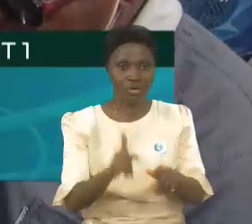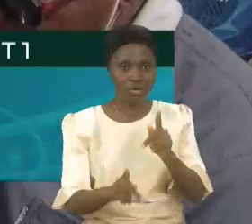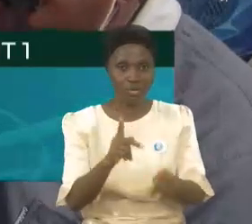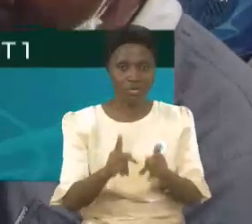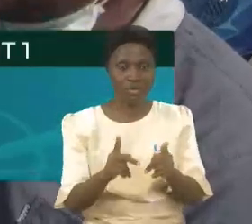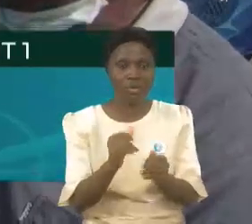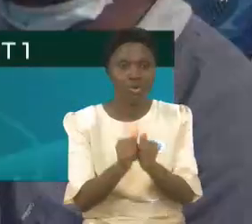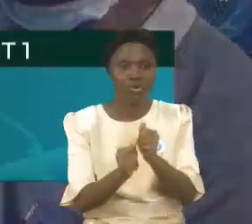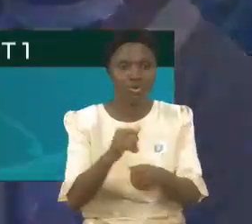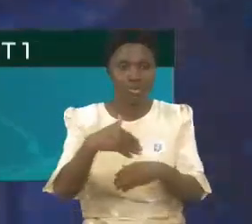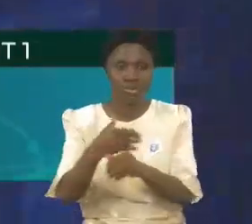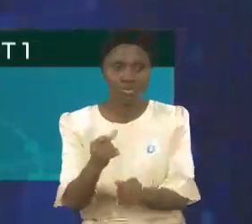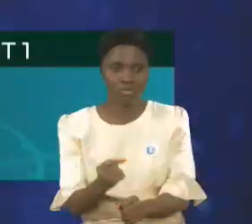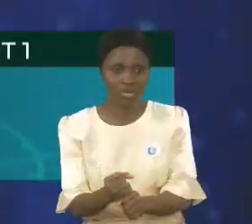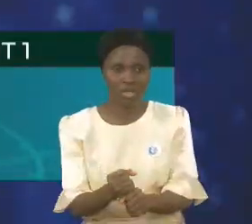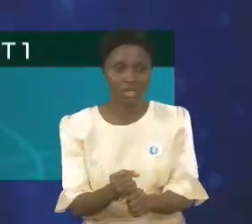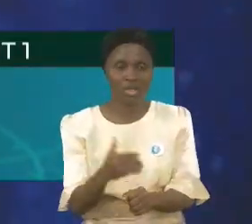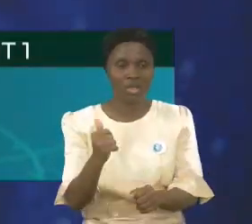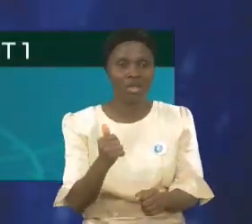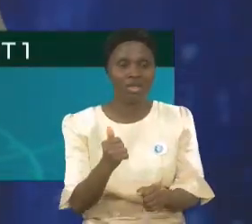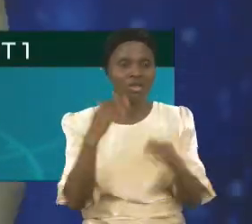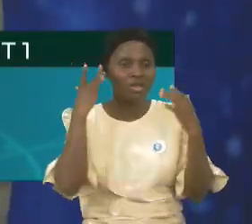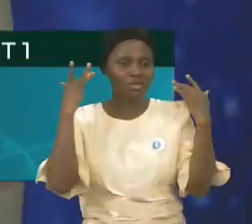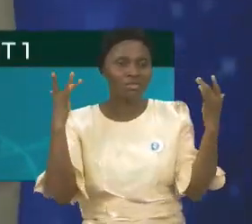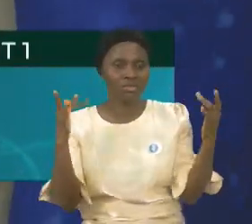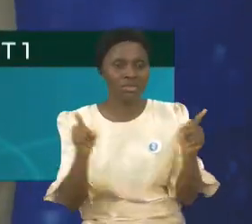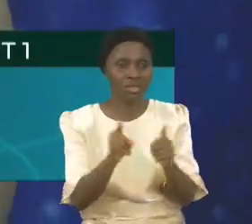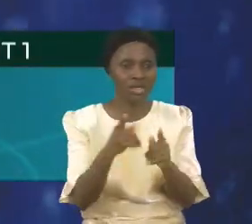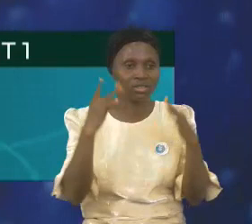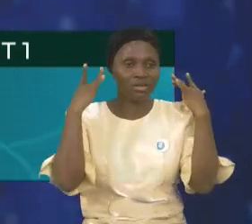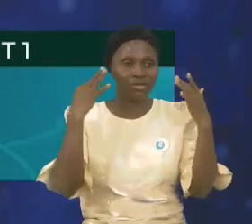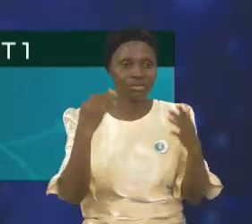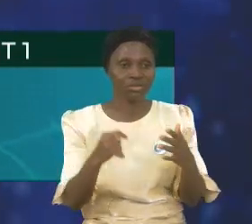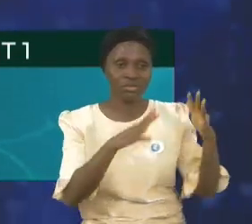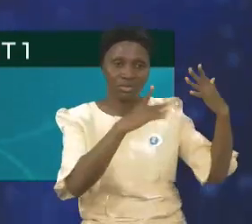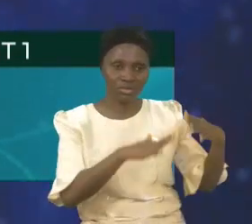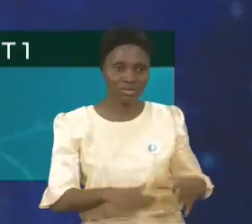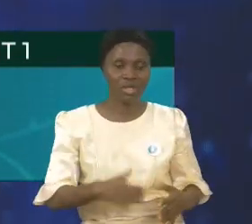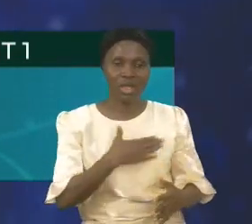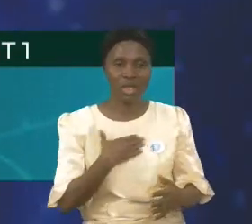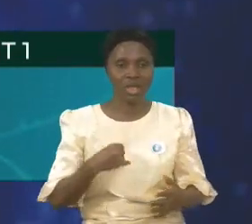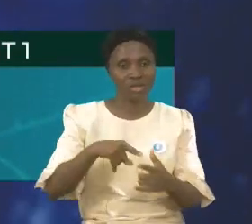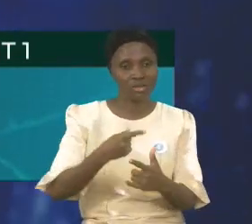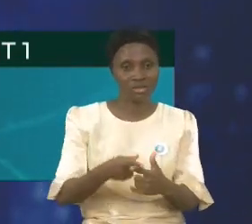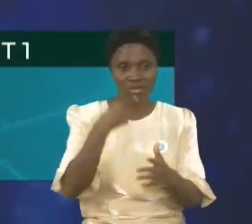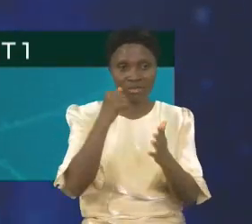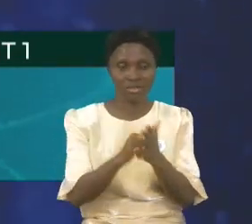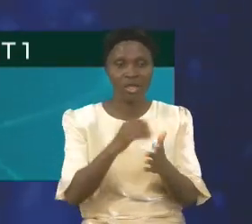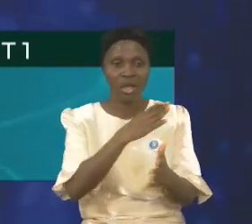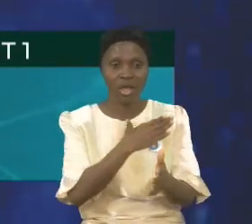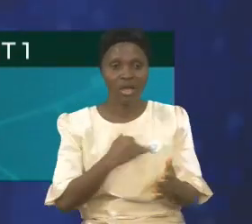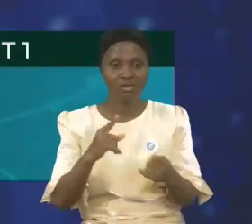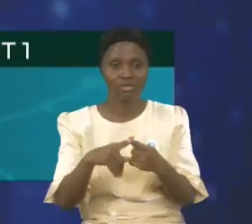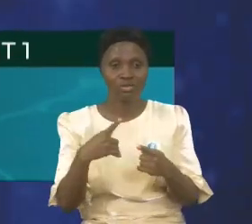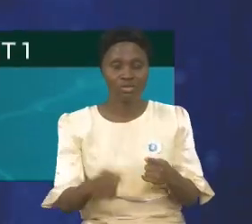which make a noise like the noise of the seas. And then it says, and to the rushing of